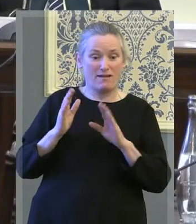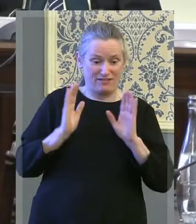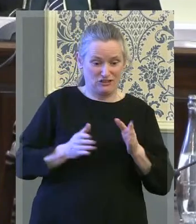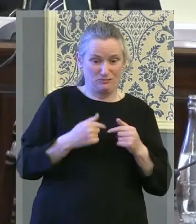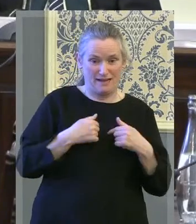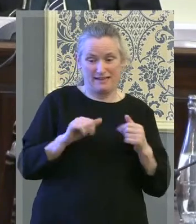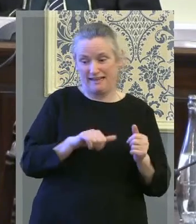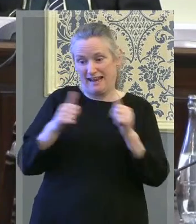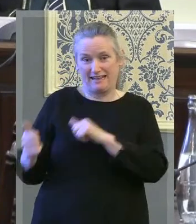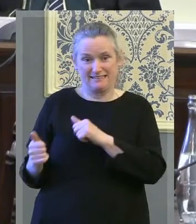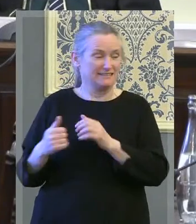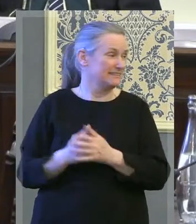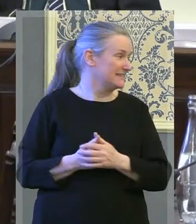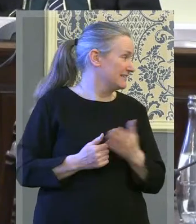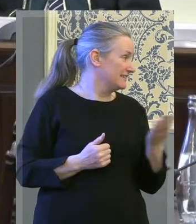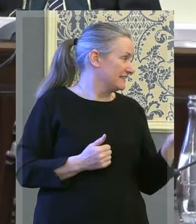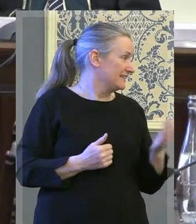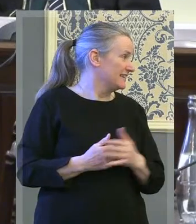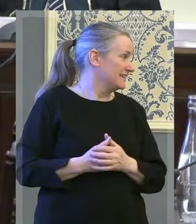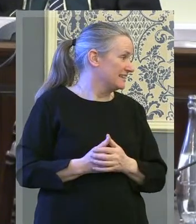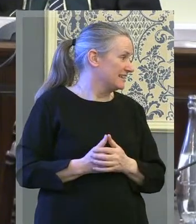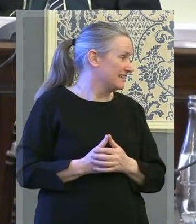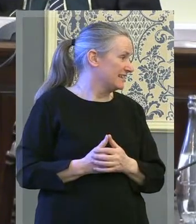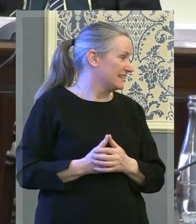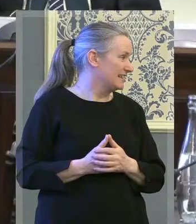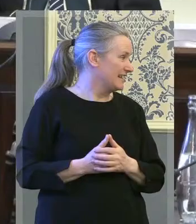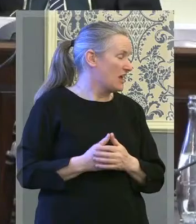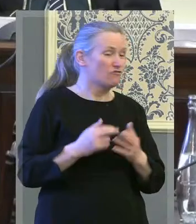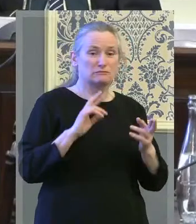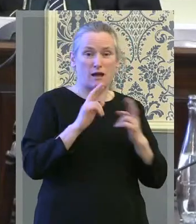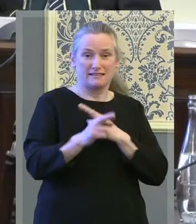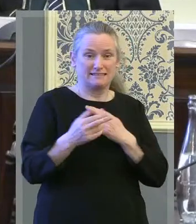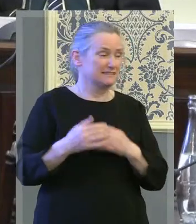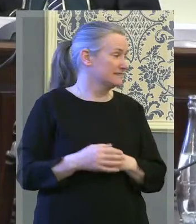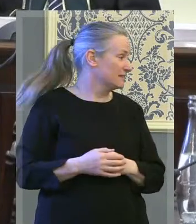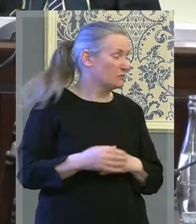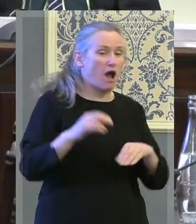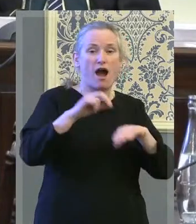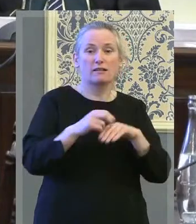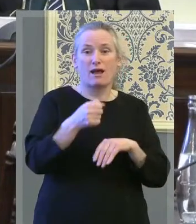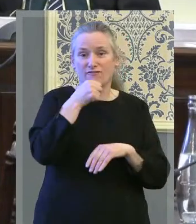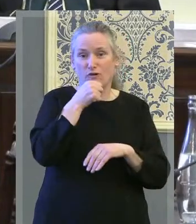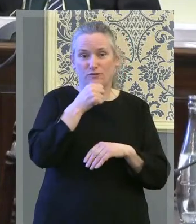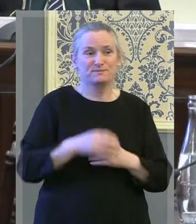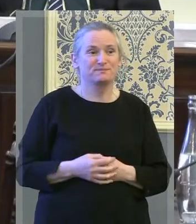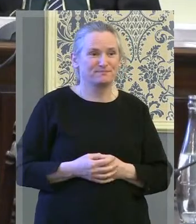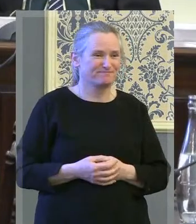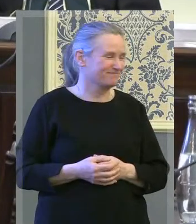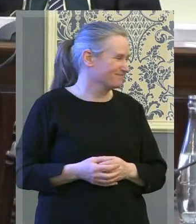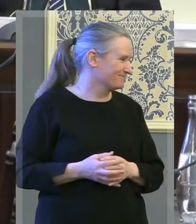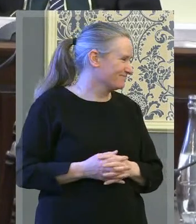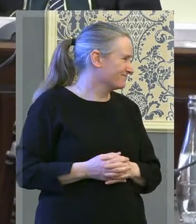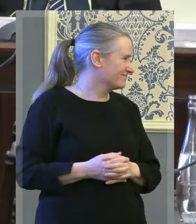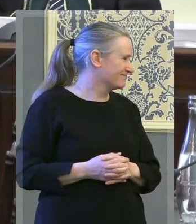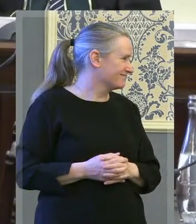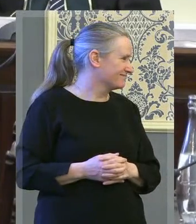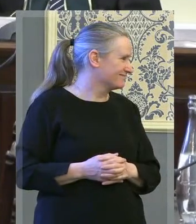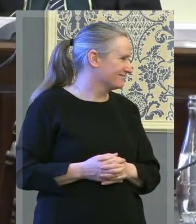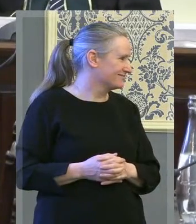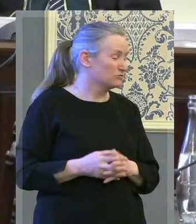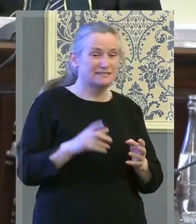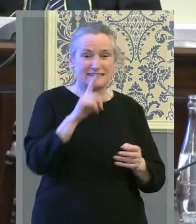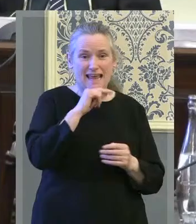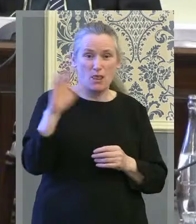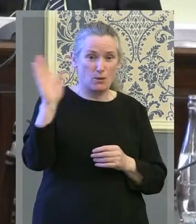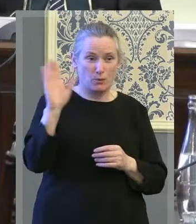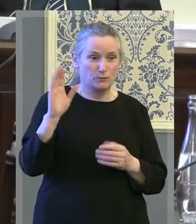make a brief, or maybe not so brief, response. So I'm going to turn on your mic, and if you want to say hello